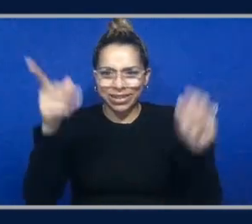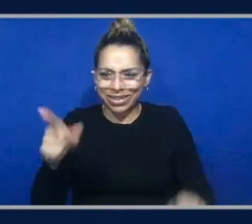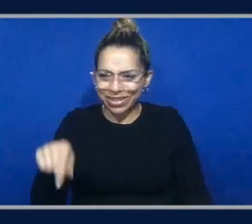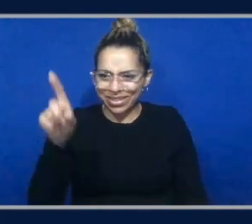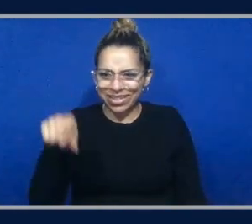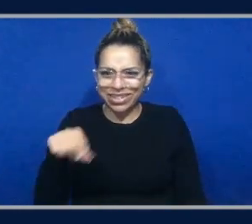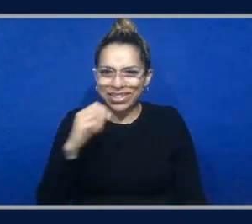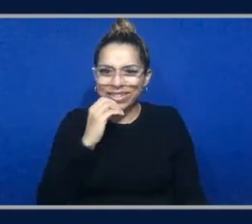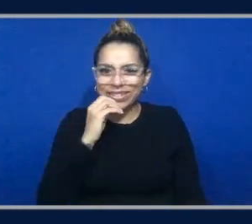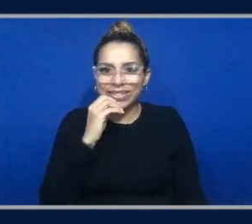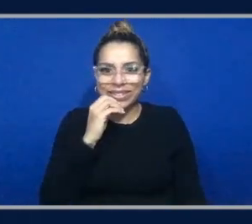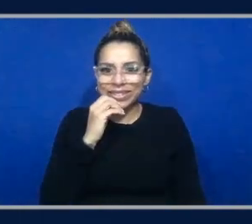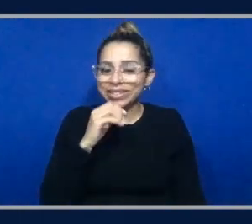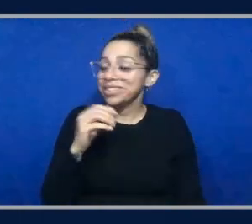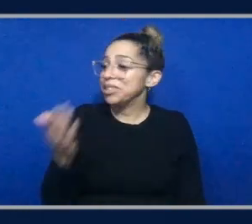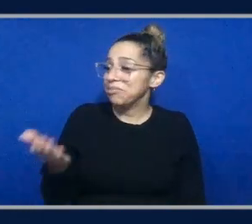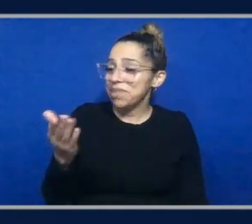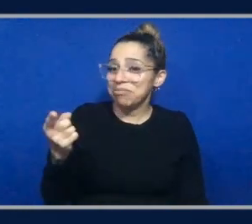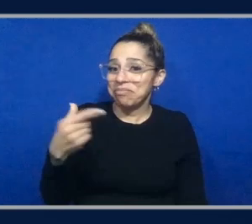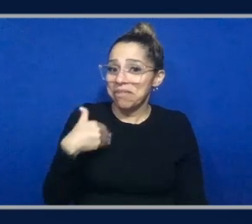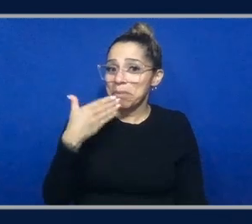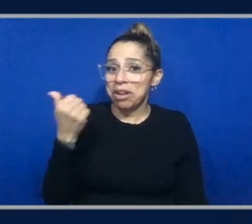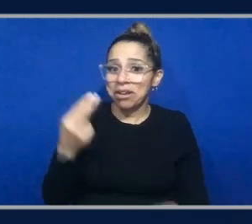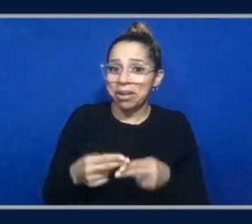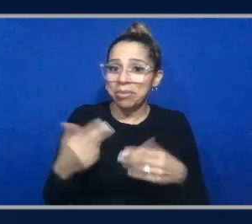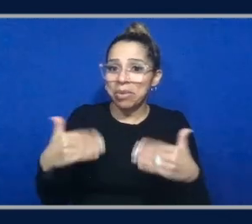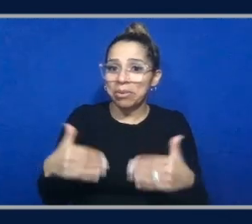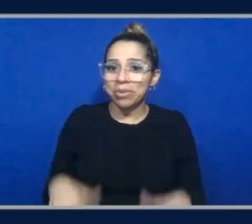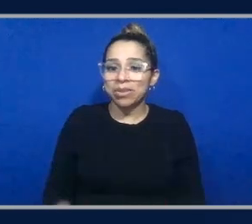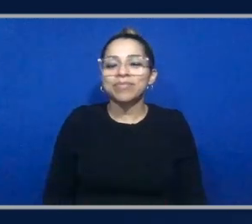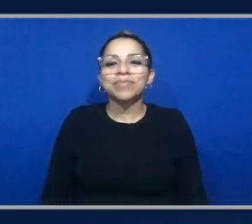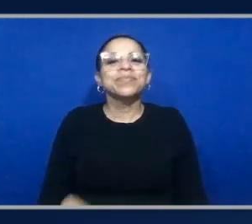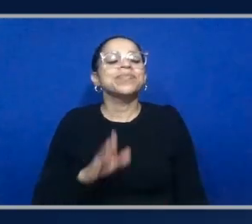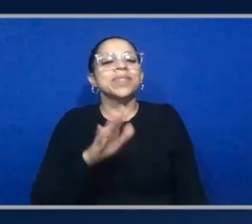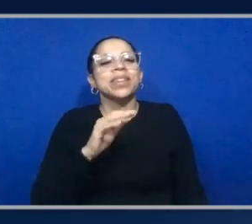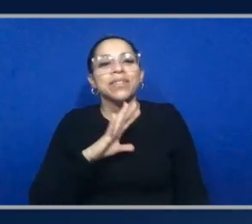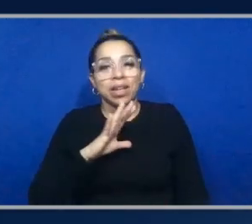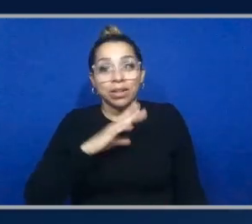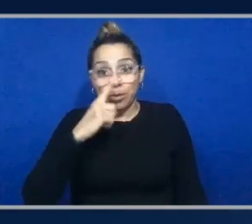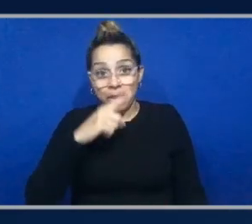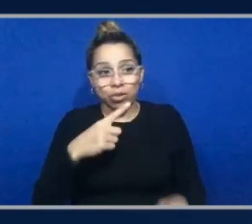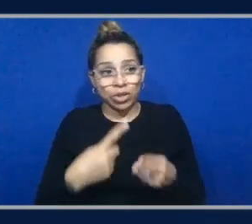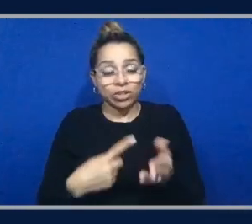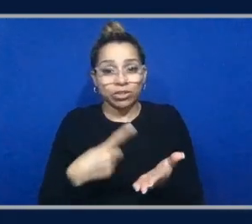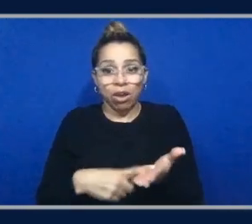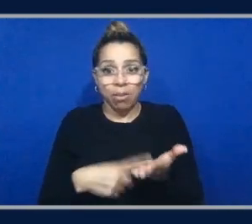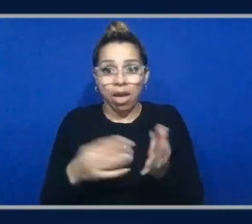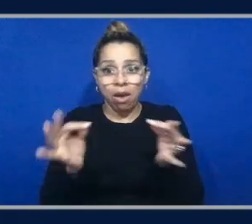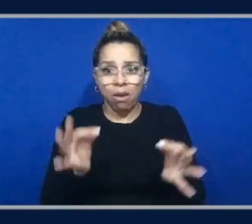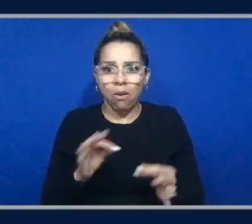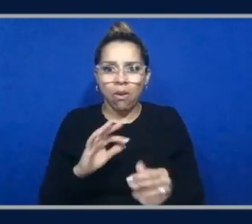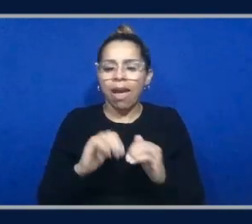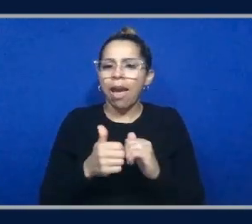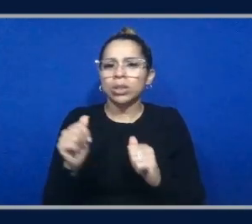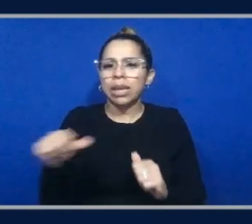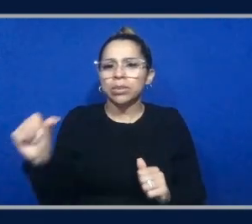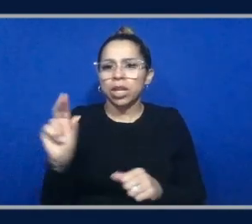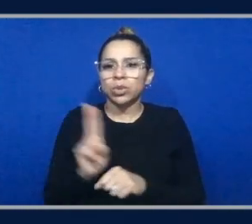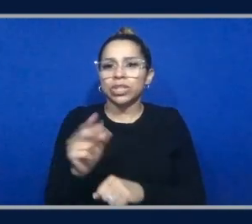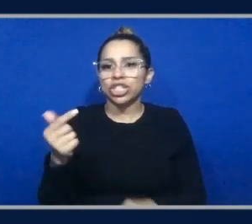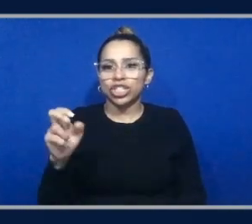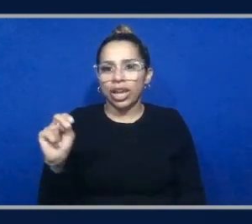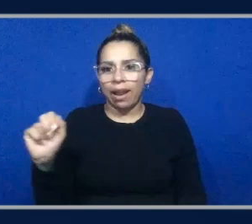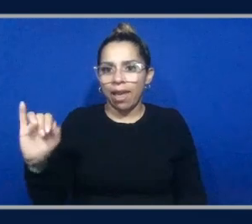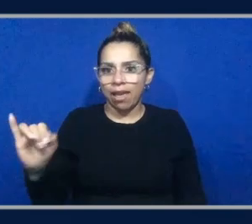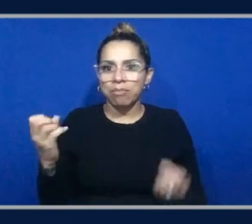Maybe some better names. So can we talk about how Amazon is using generative AI? Because that's what a lot of people are